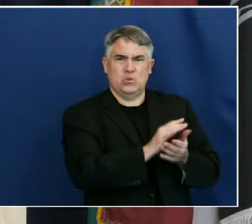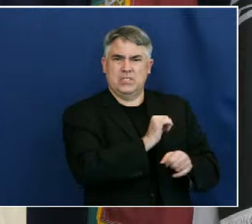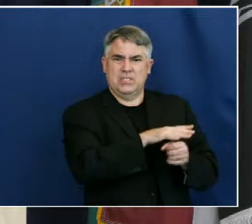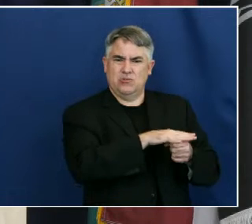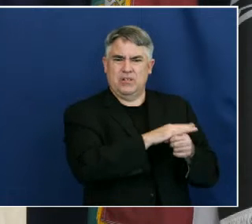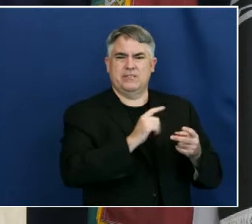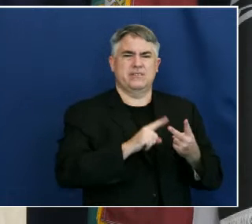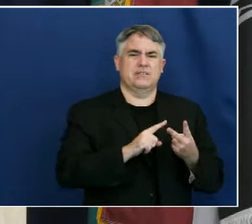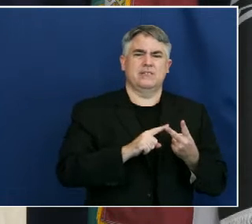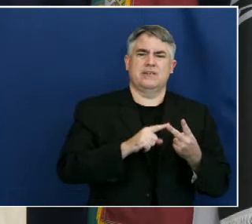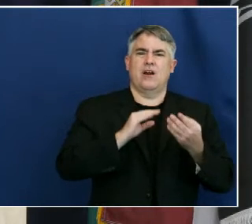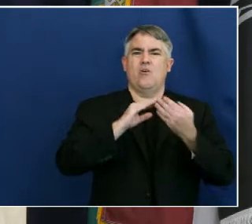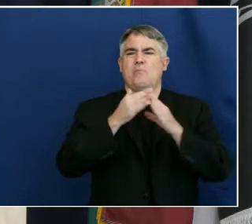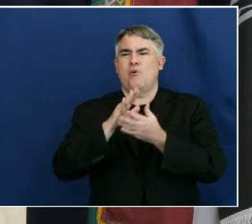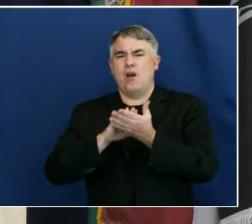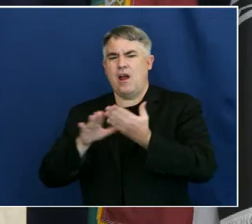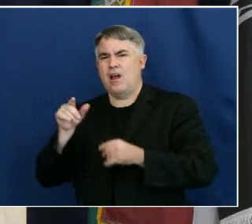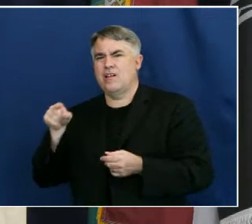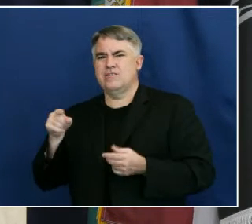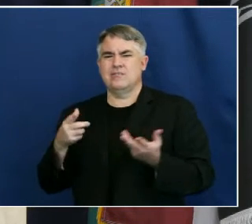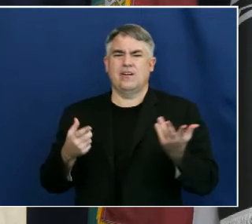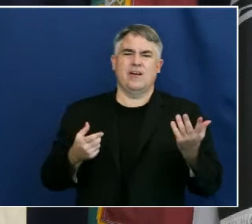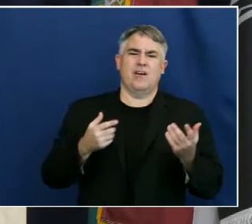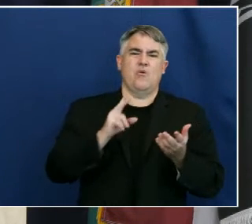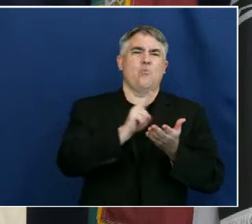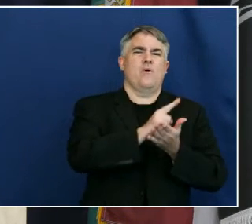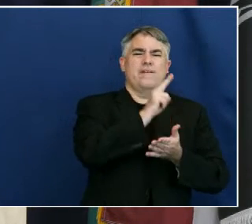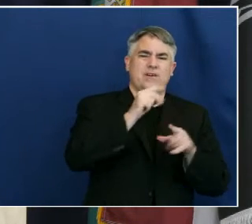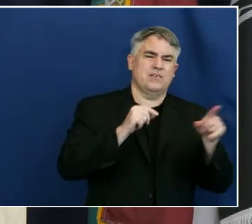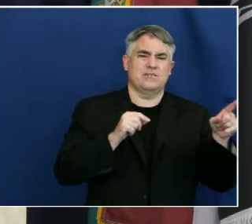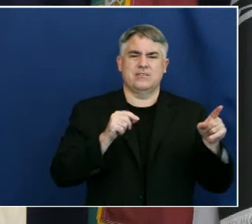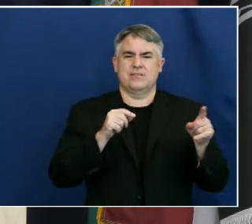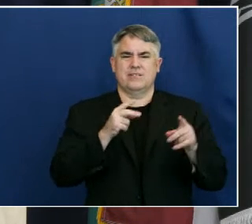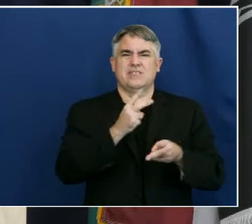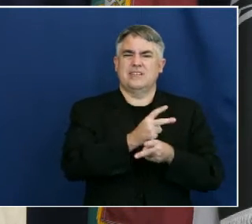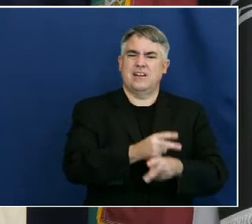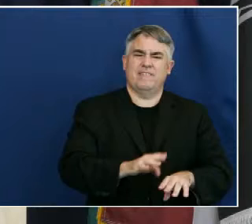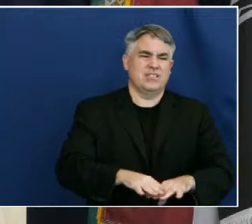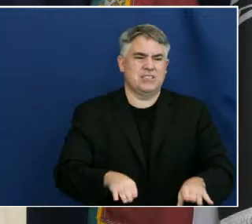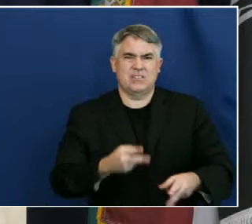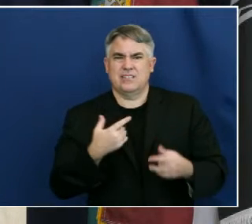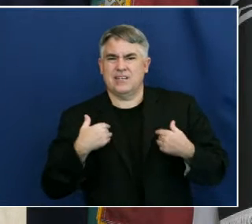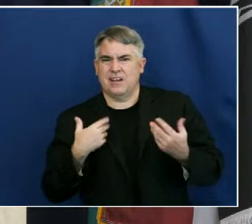college or higher education or child care, then you will go to